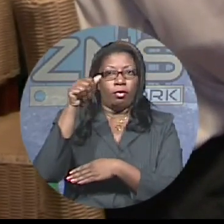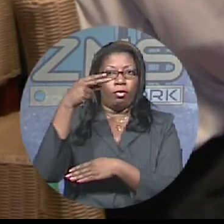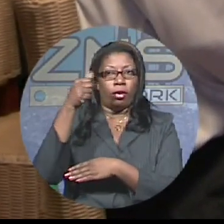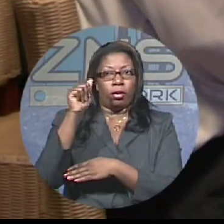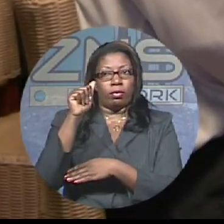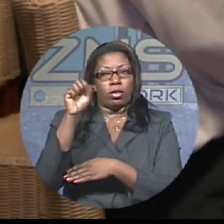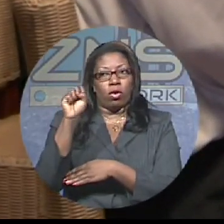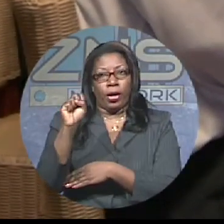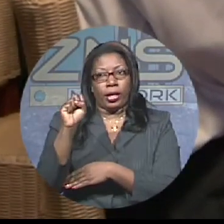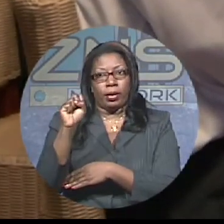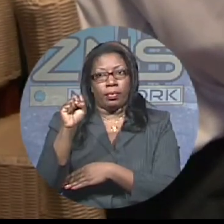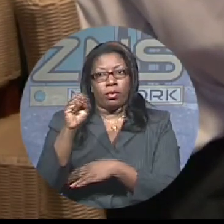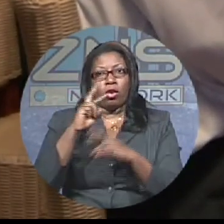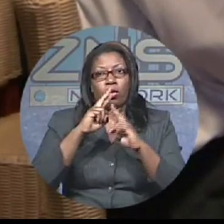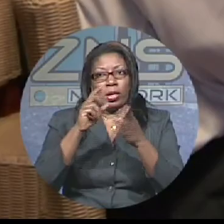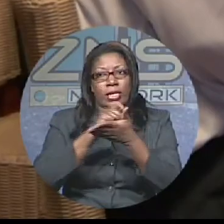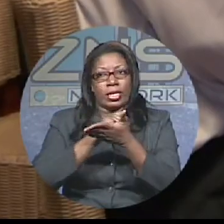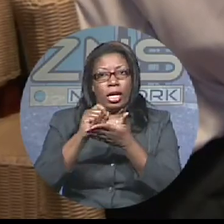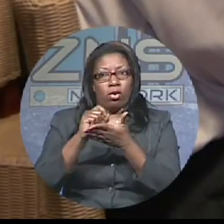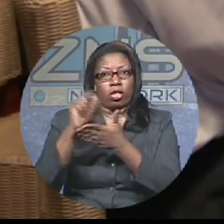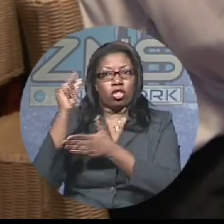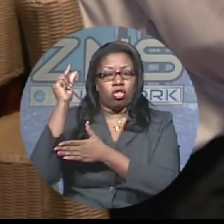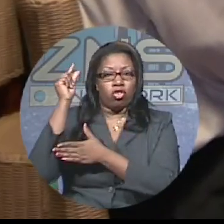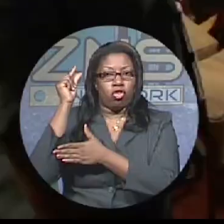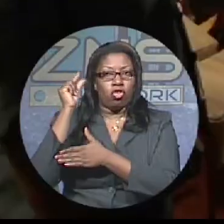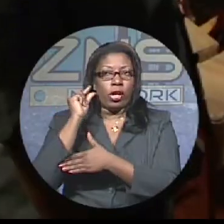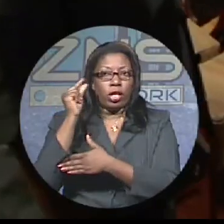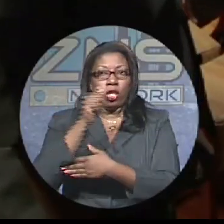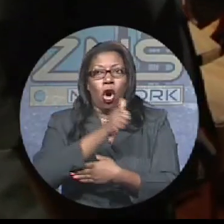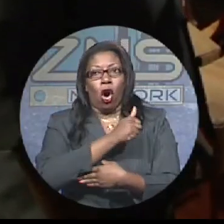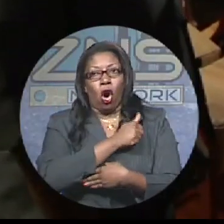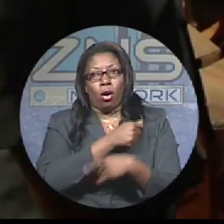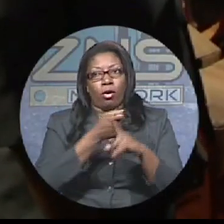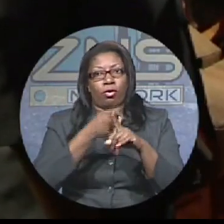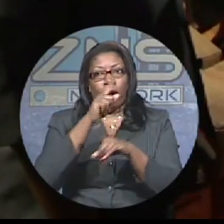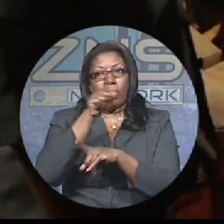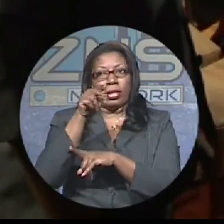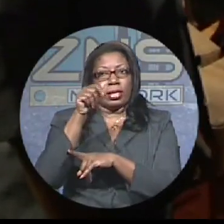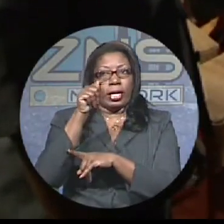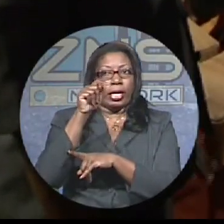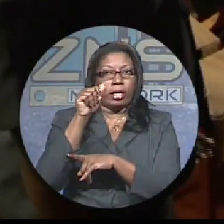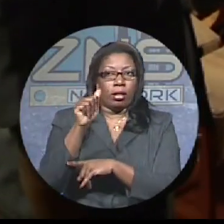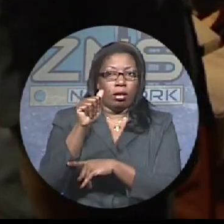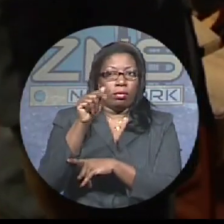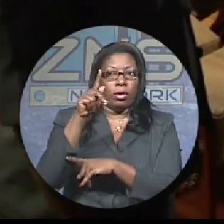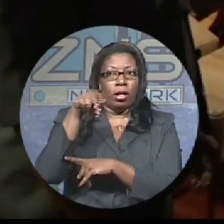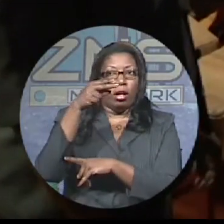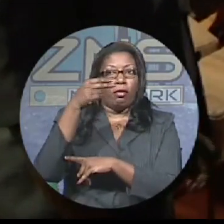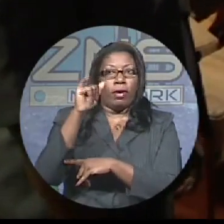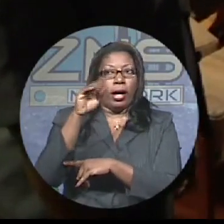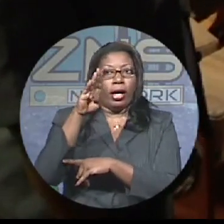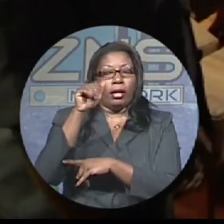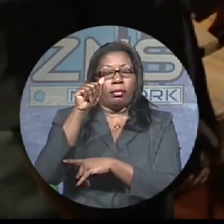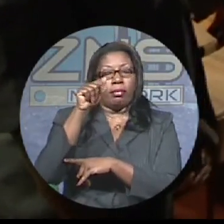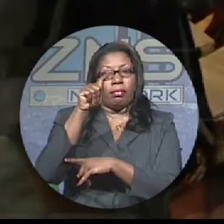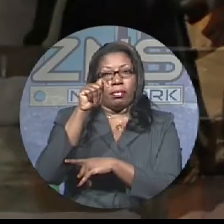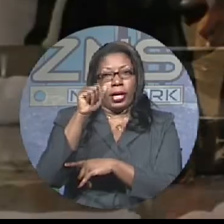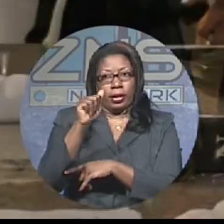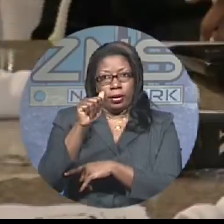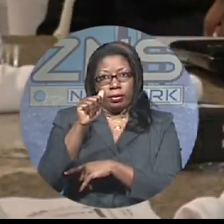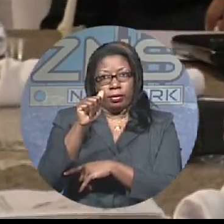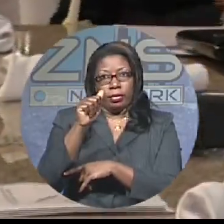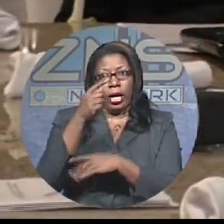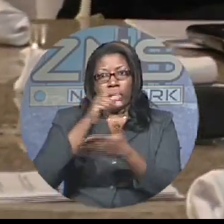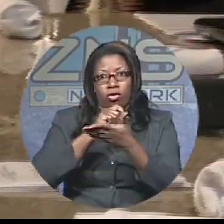The corresponding secretary is Georgia Aubrey from Zeta Phi Beta Sorority. Kendrick Aubrey from Phi Beta Sigma took the position